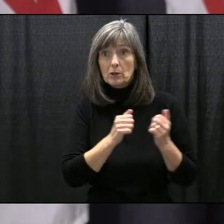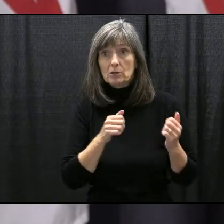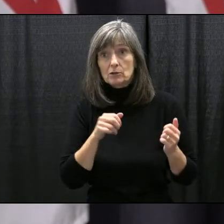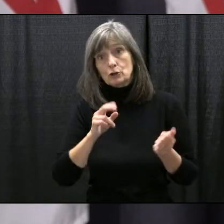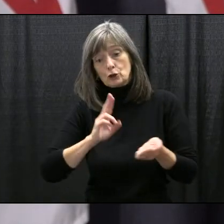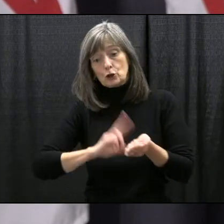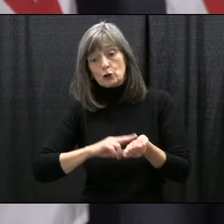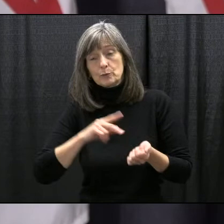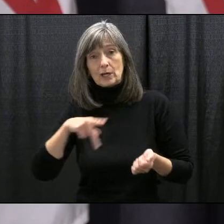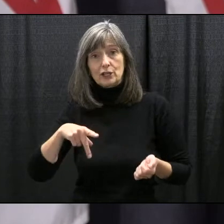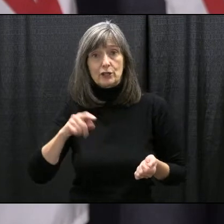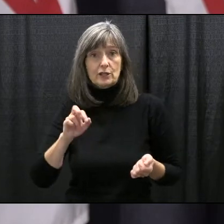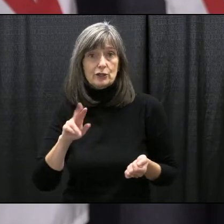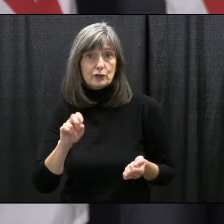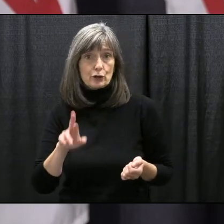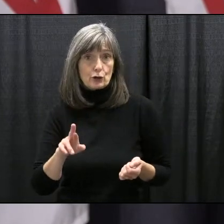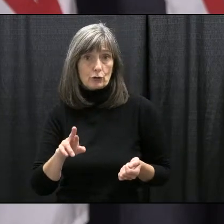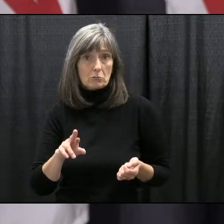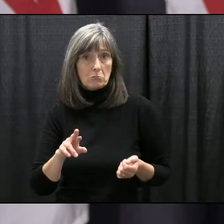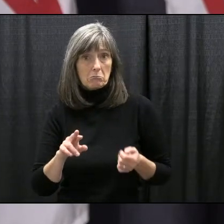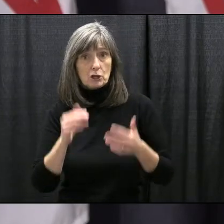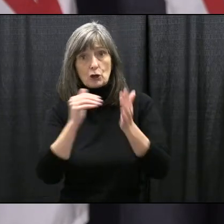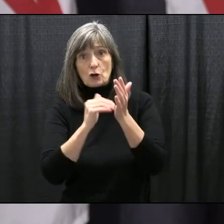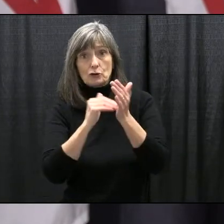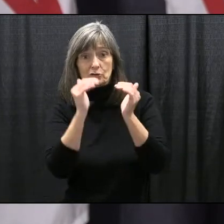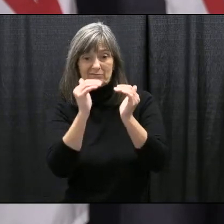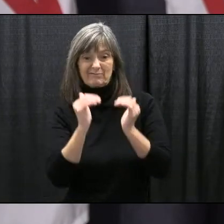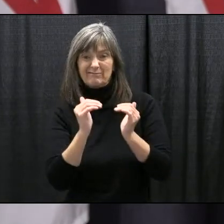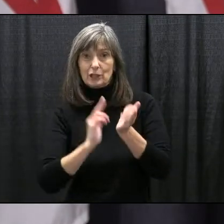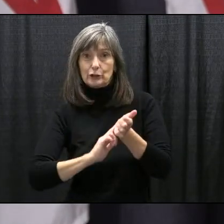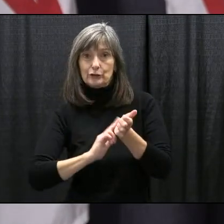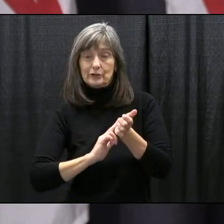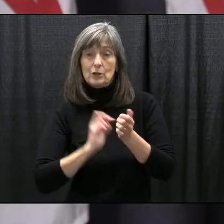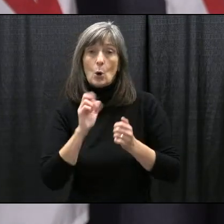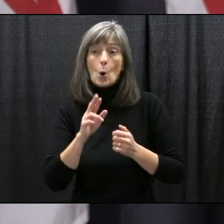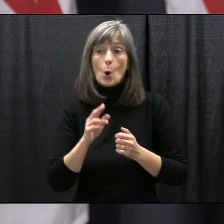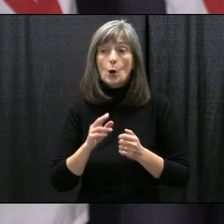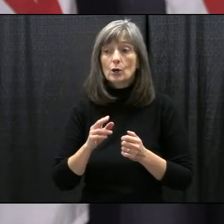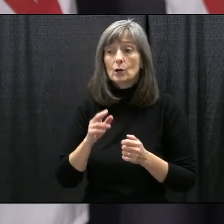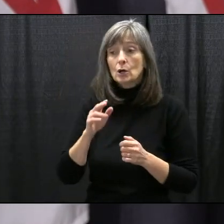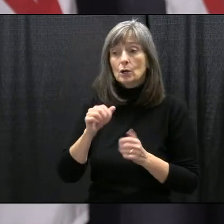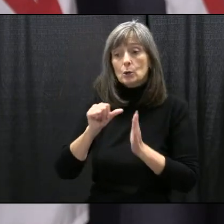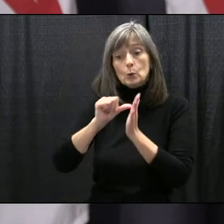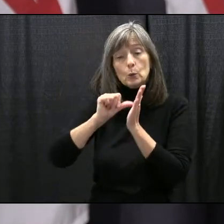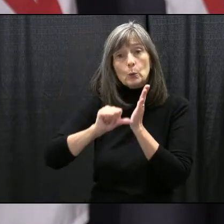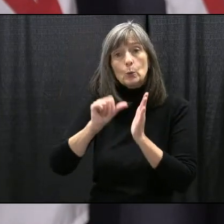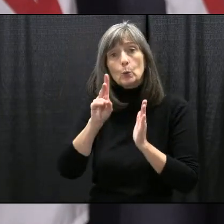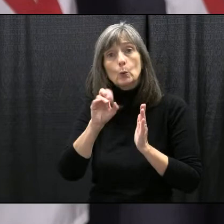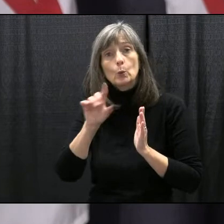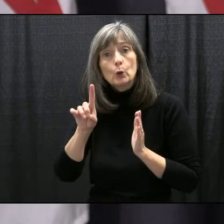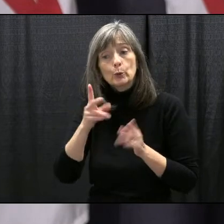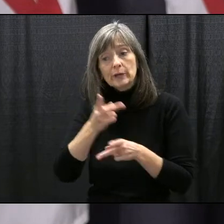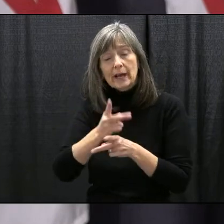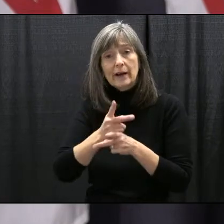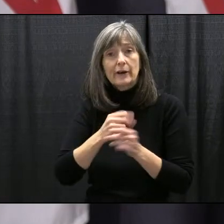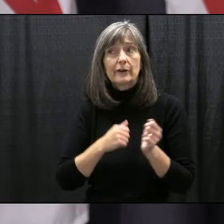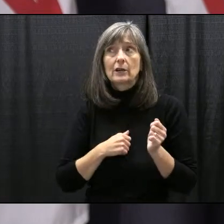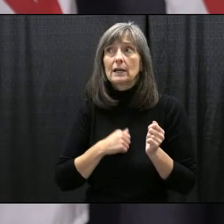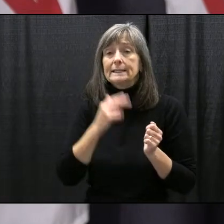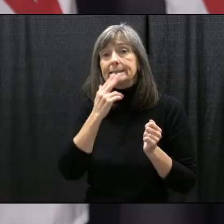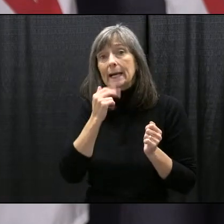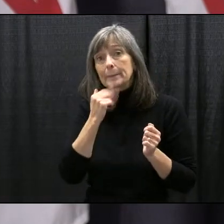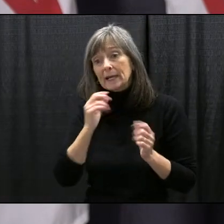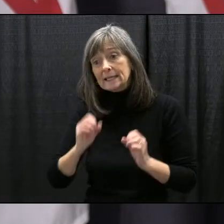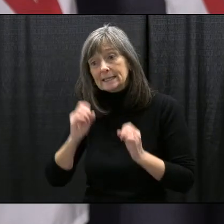nurse practitioners, for example. There will be nurses available. There may be wound care specialists, diabetic educators, those kind of